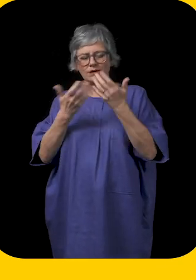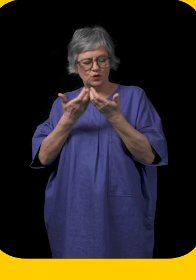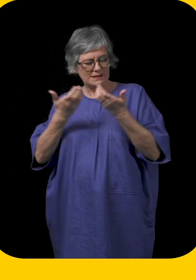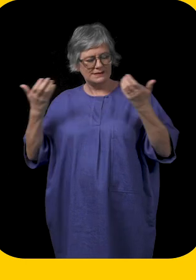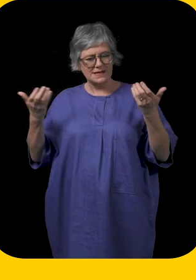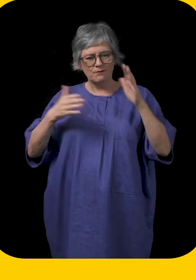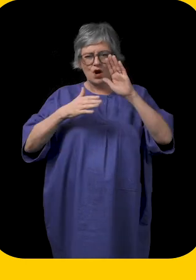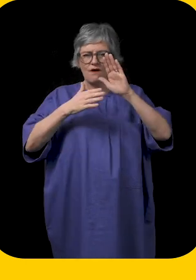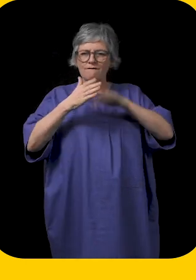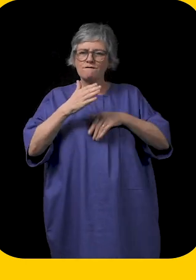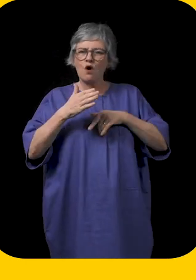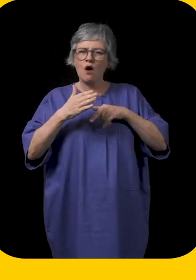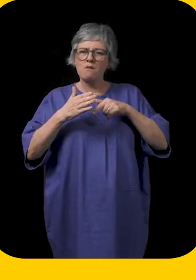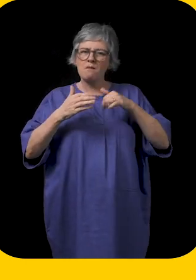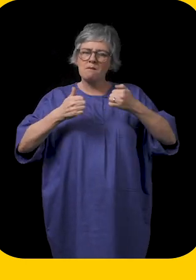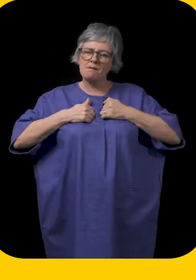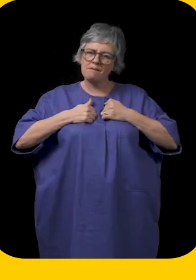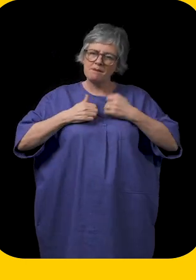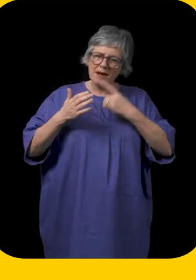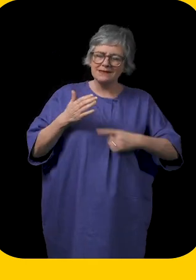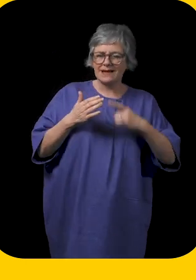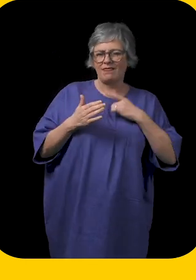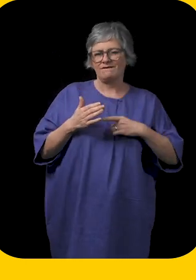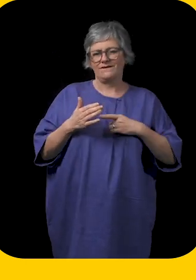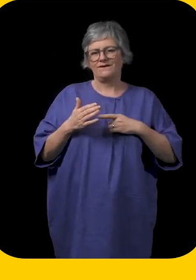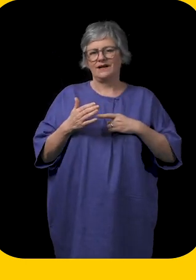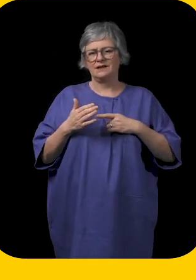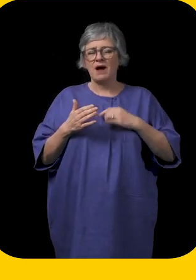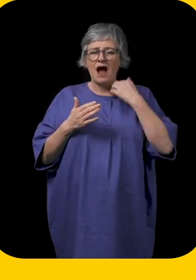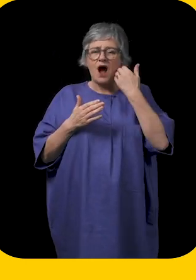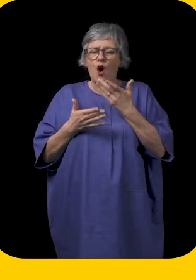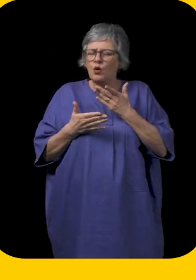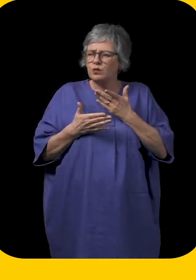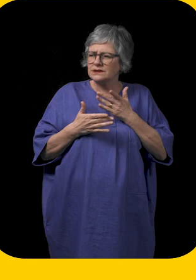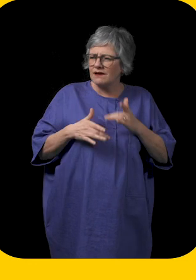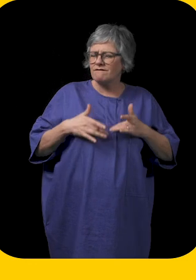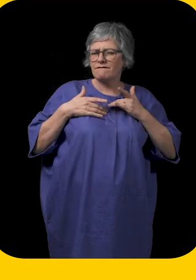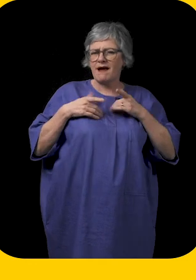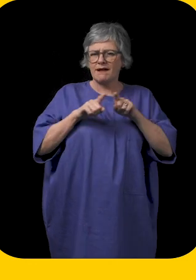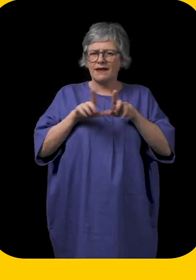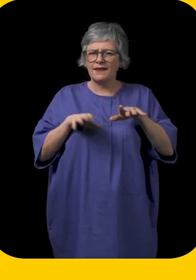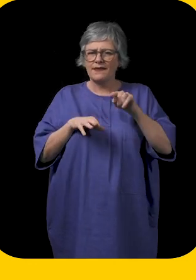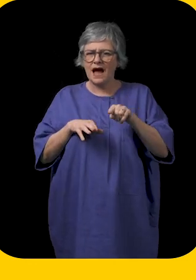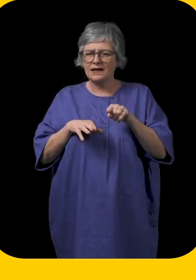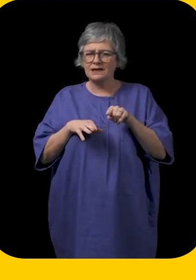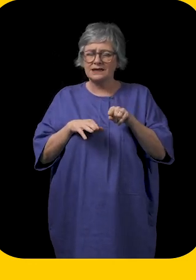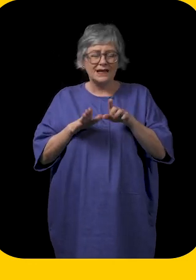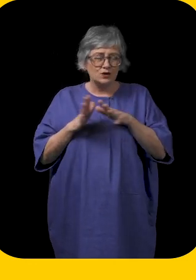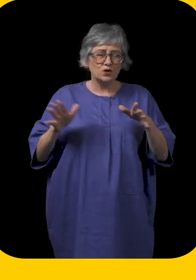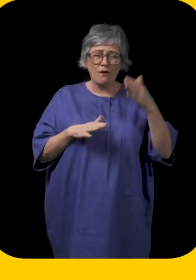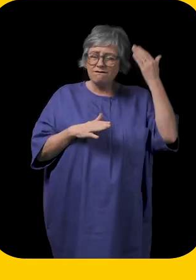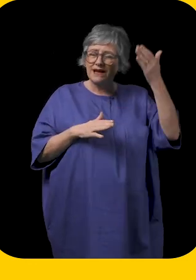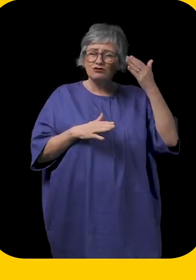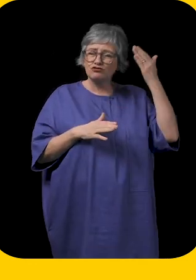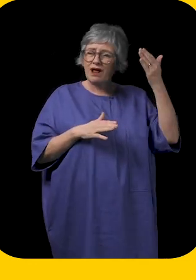to be the work, as kind of separate from myself. And I've always felt that.